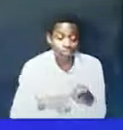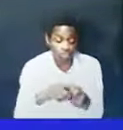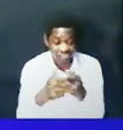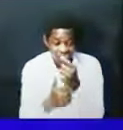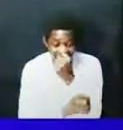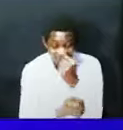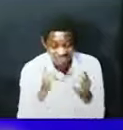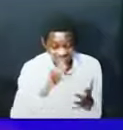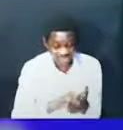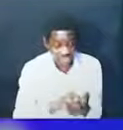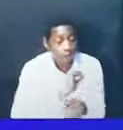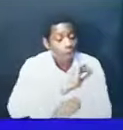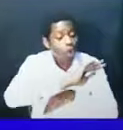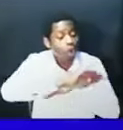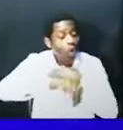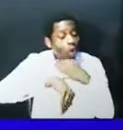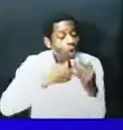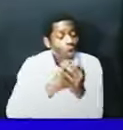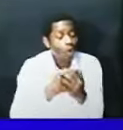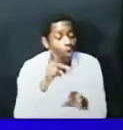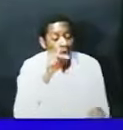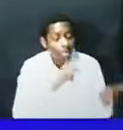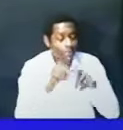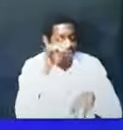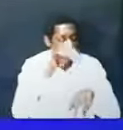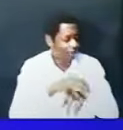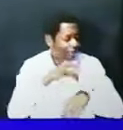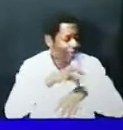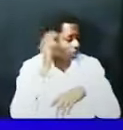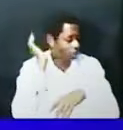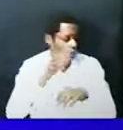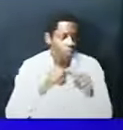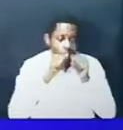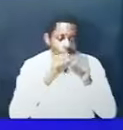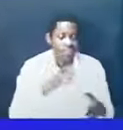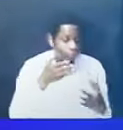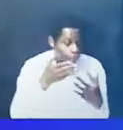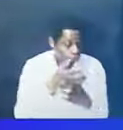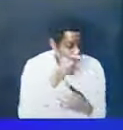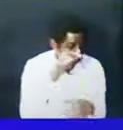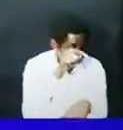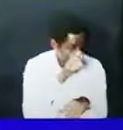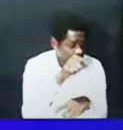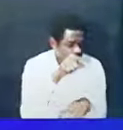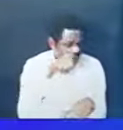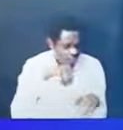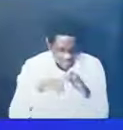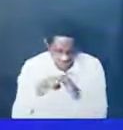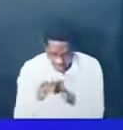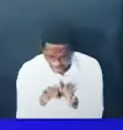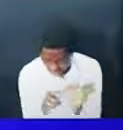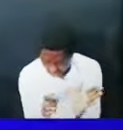through you, according to Paul, referred specifically to Jesus